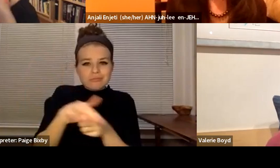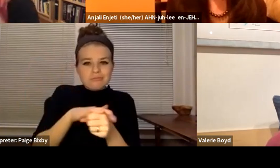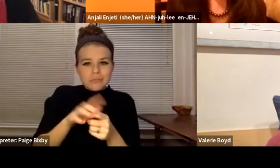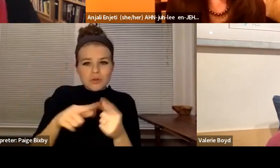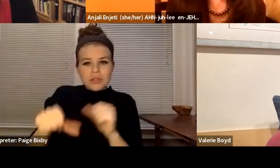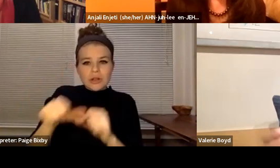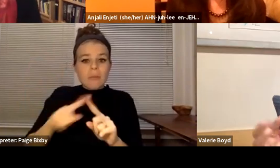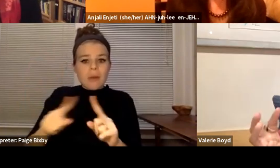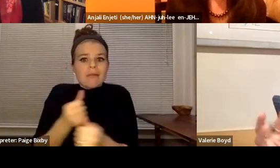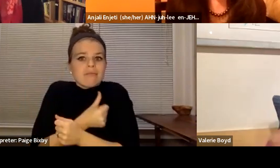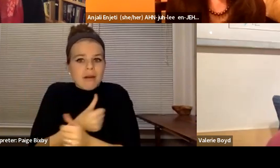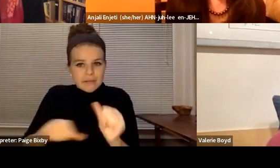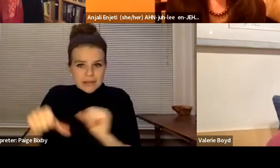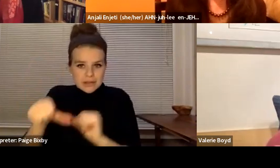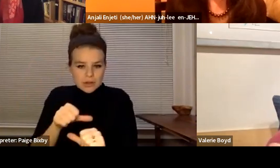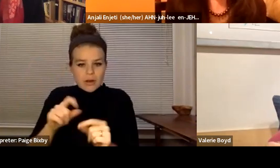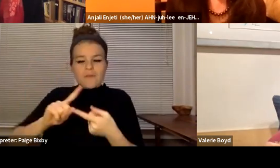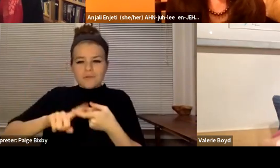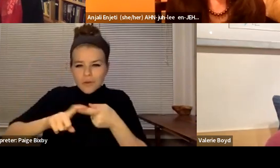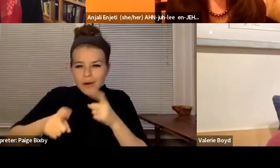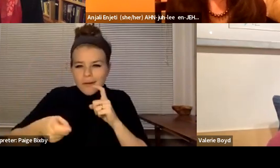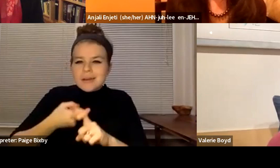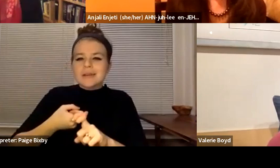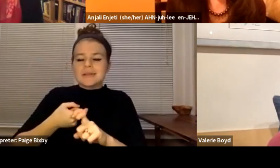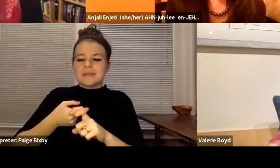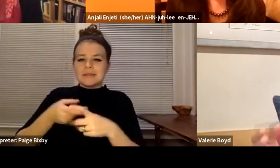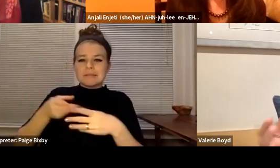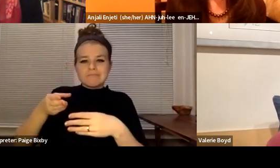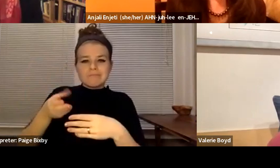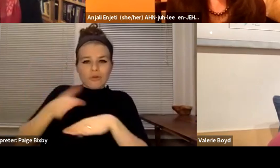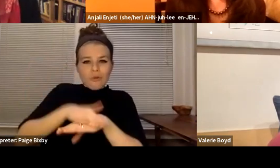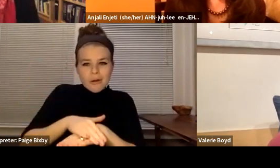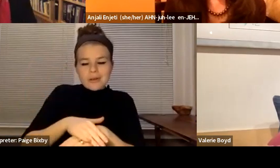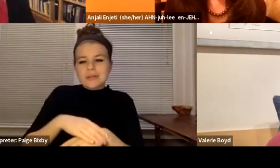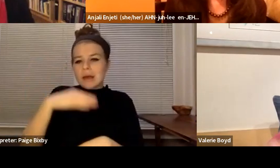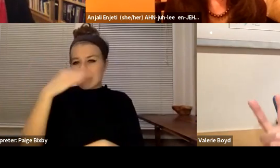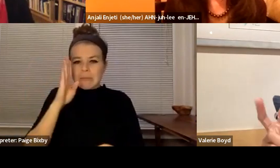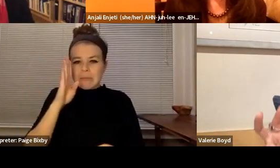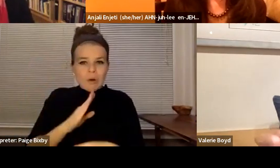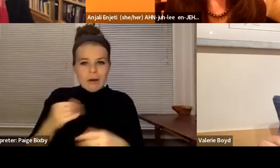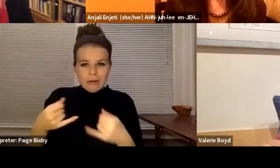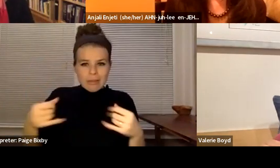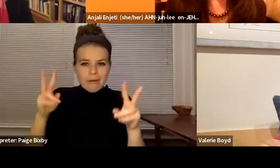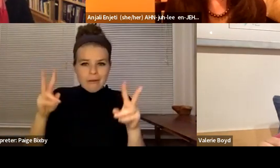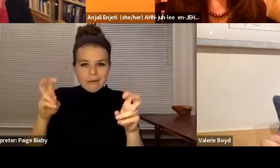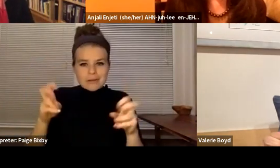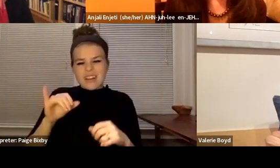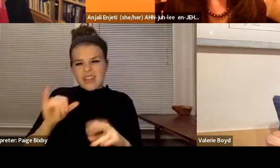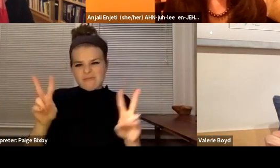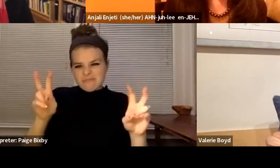other. Yes. Friendship across black and brown lines, love across those so-called